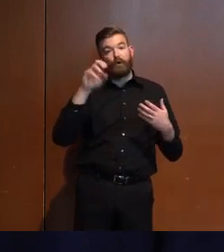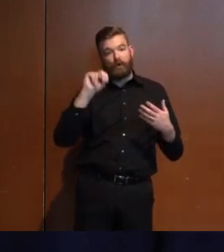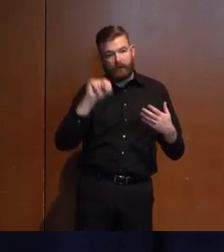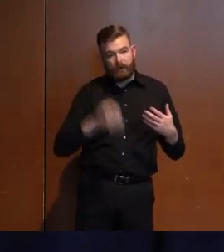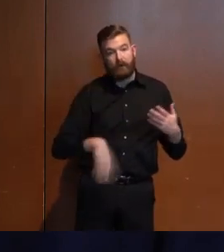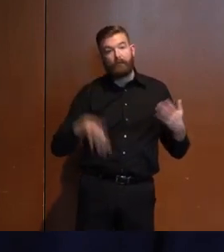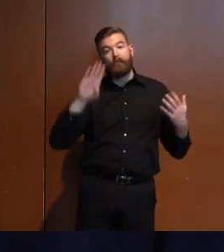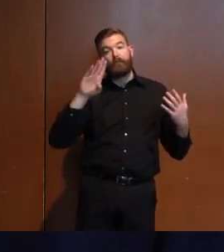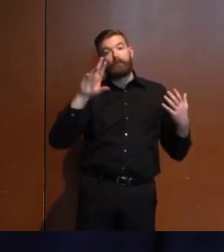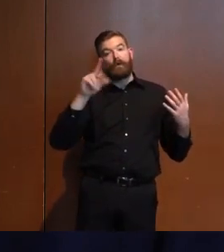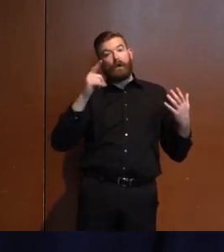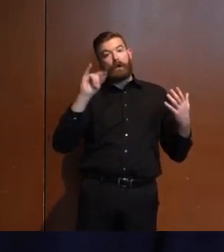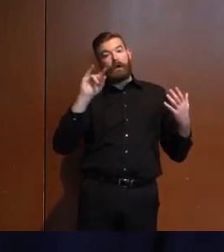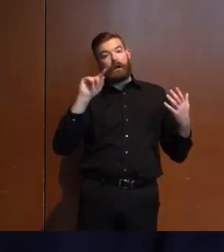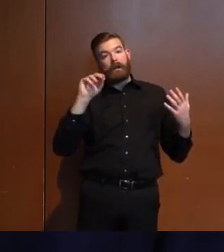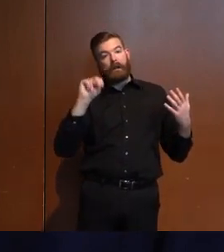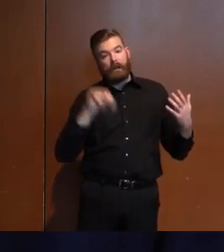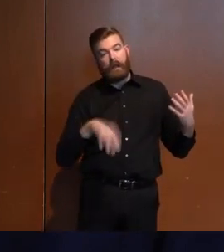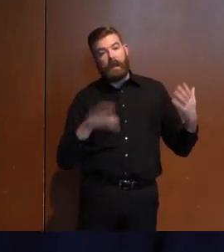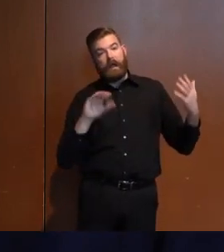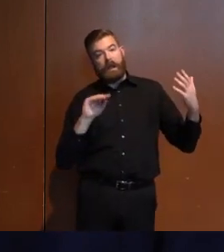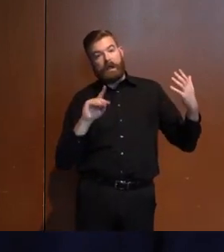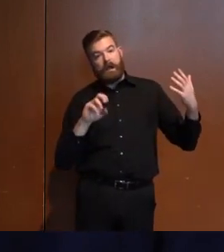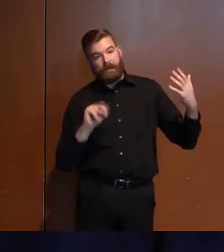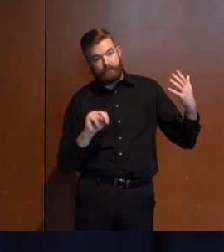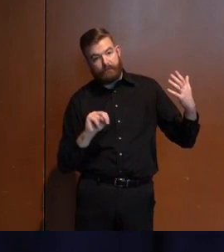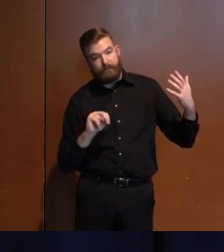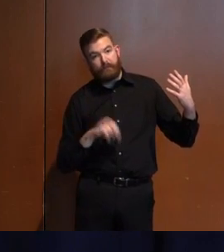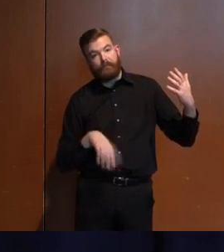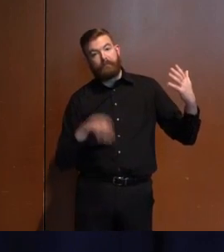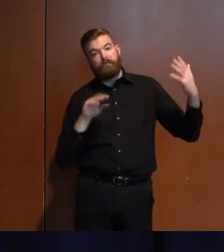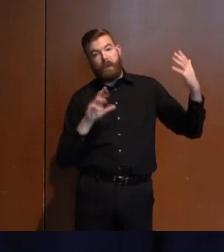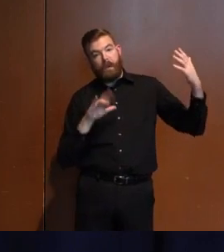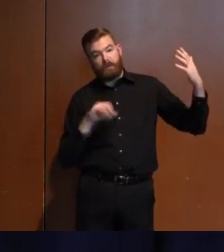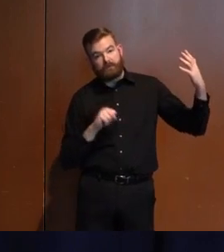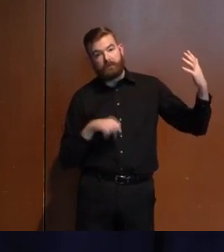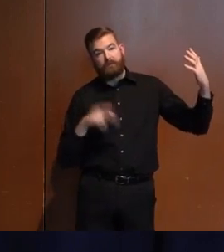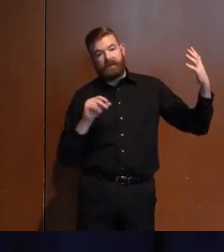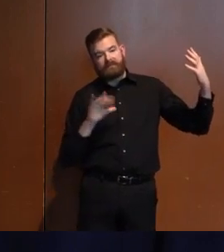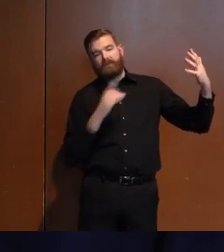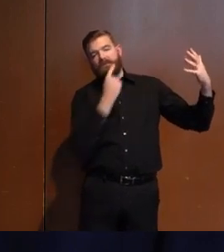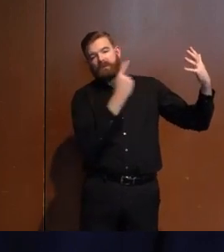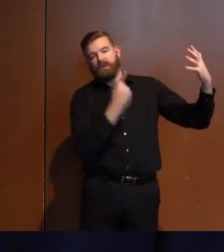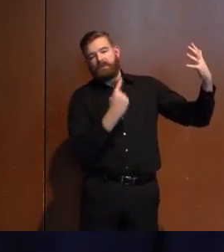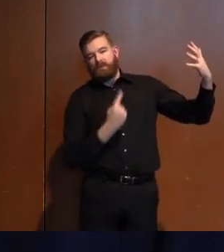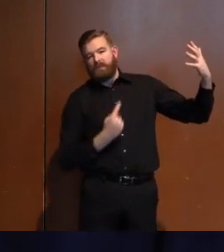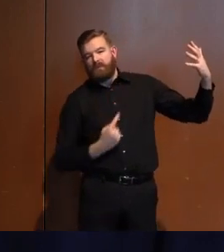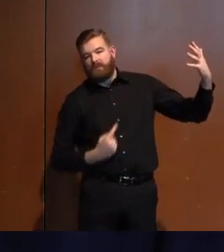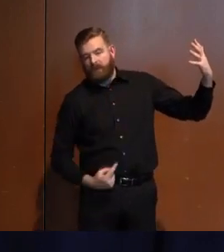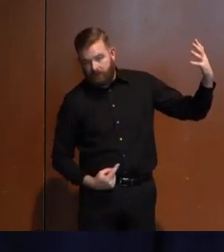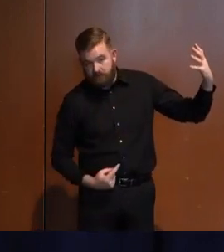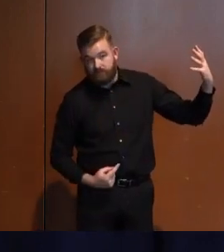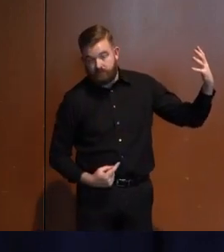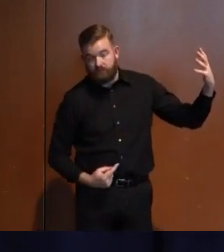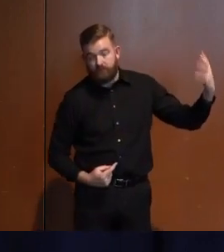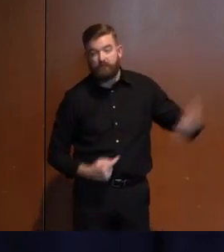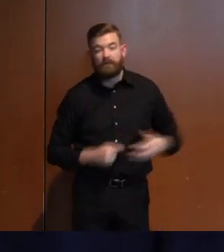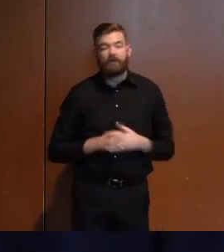Hudson, Middlesex, Morris, Passaic, Somerset, and Union counties. The breakdown is as